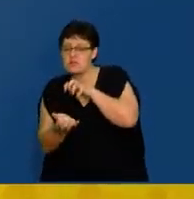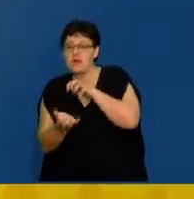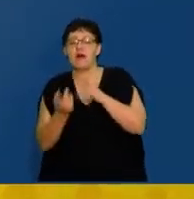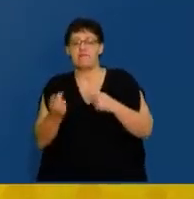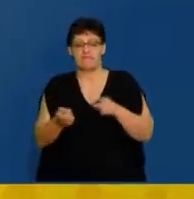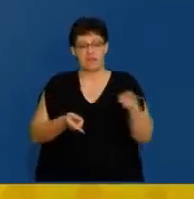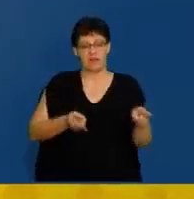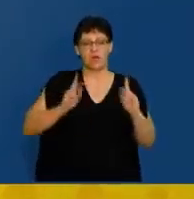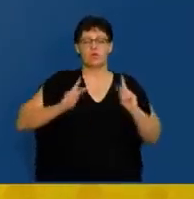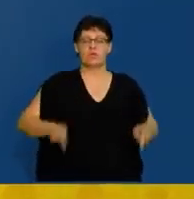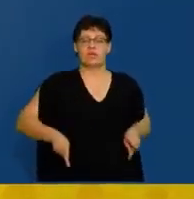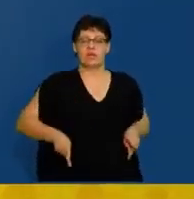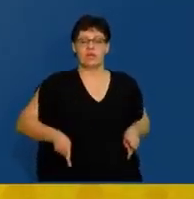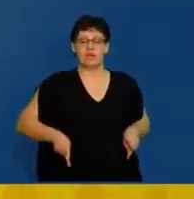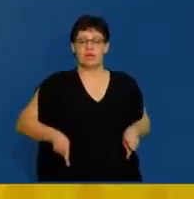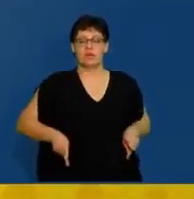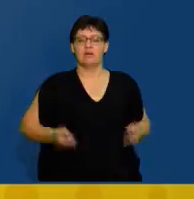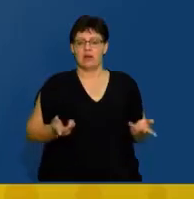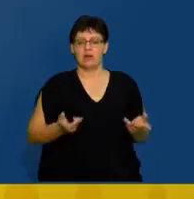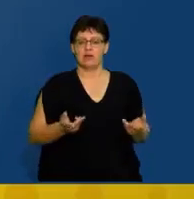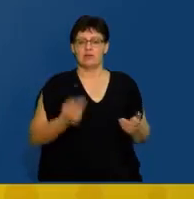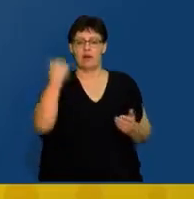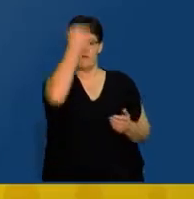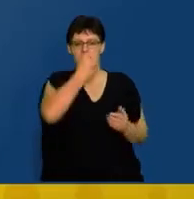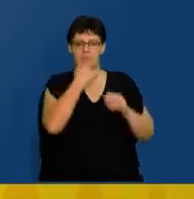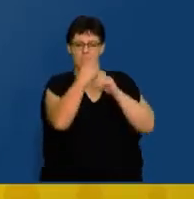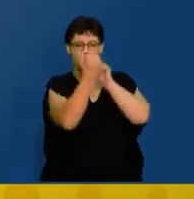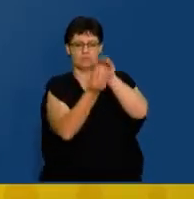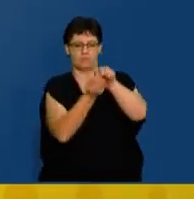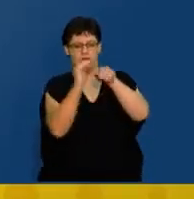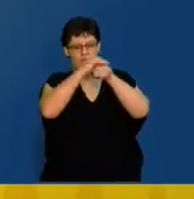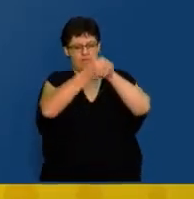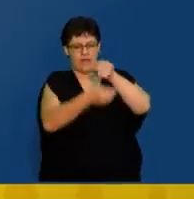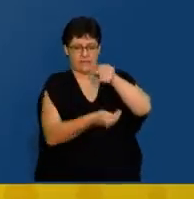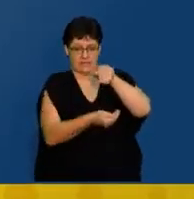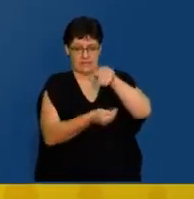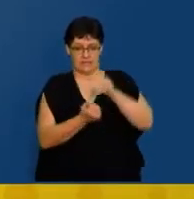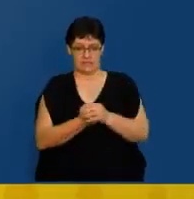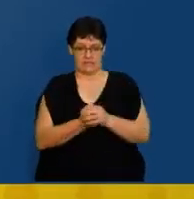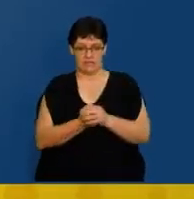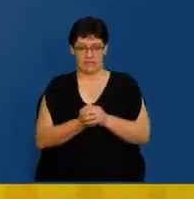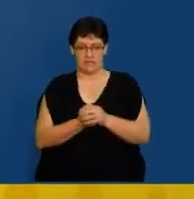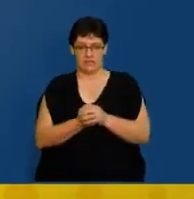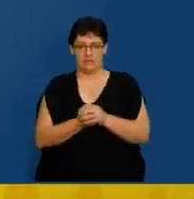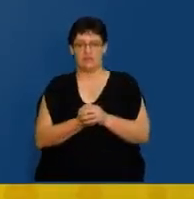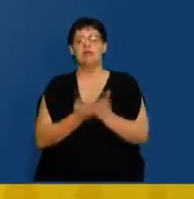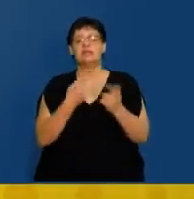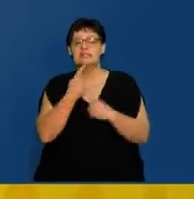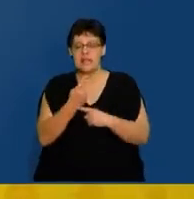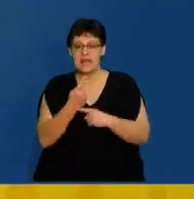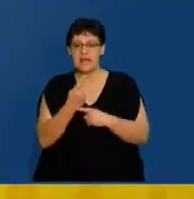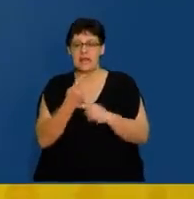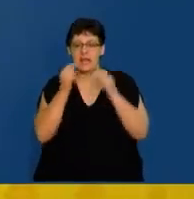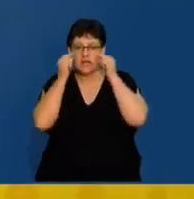the human, the more modern face is much flatter. We see the reduction in the